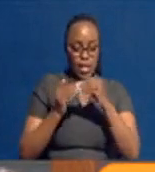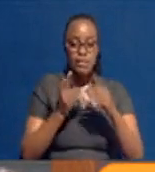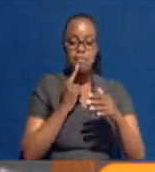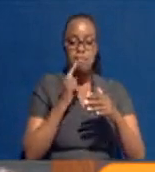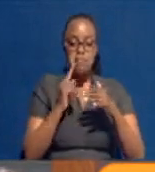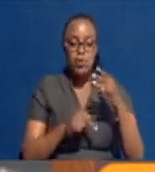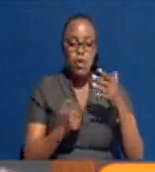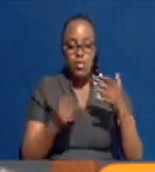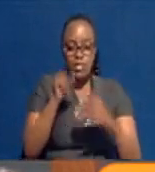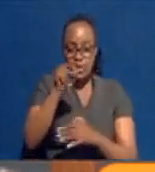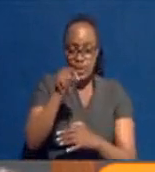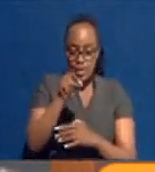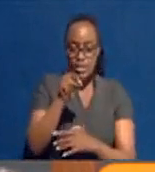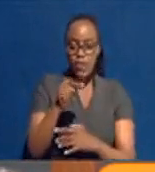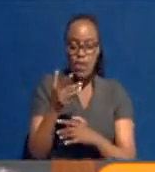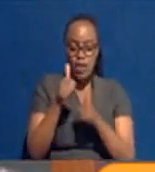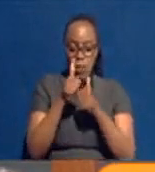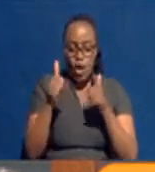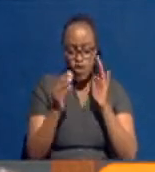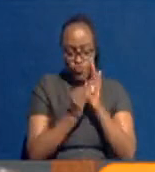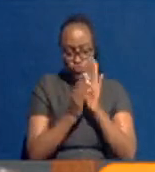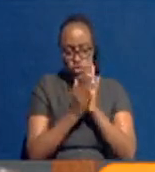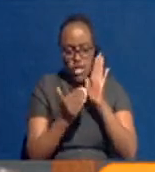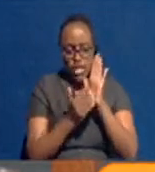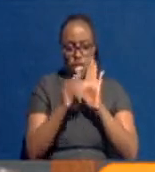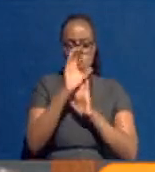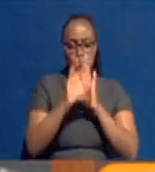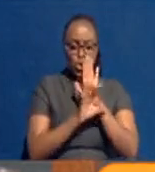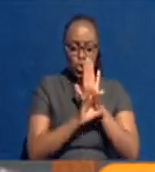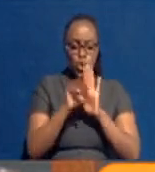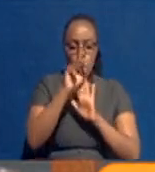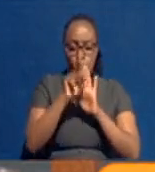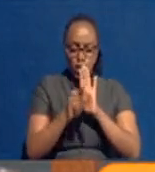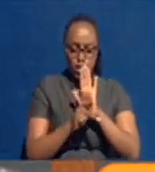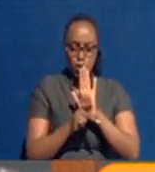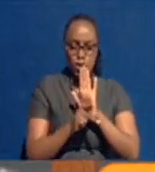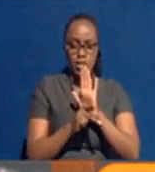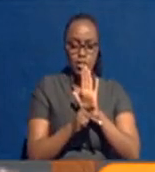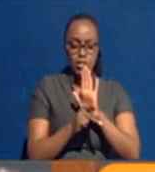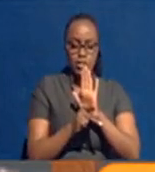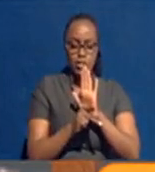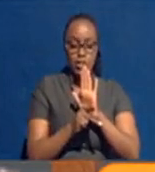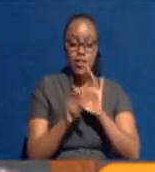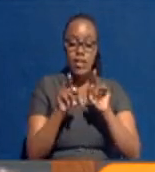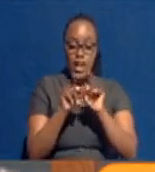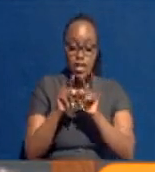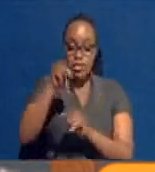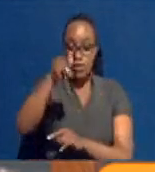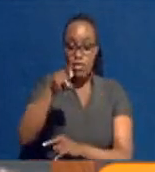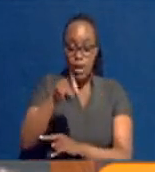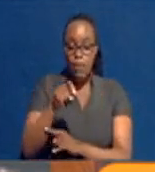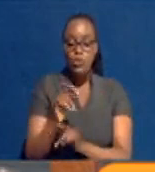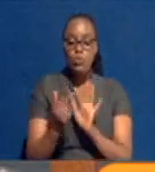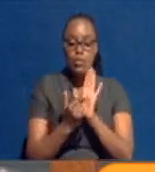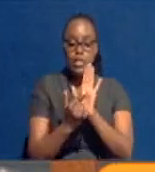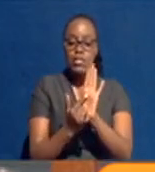saying that these are well-enshrined constitutional principles and we should err on